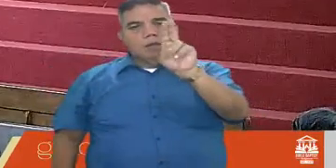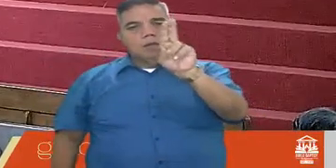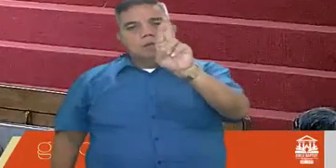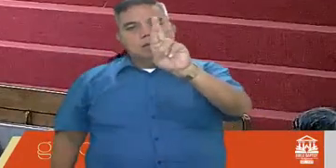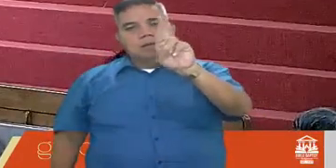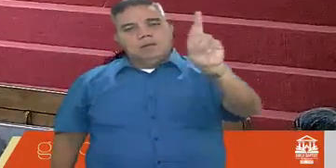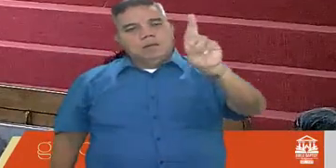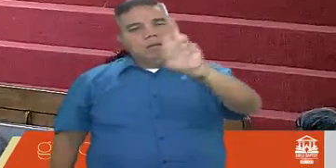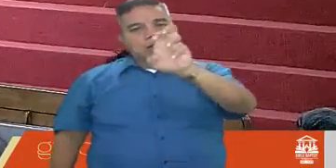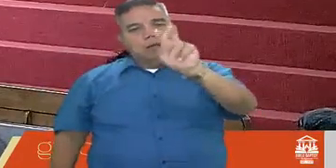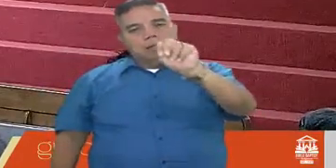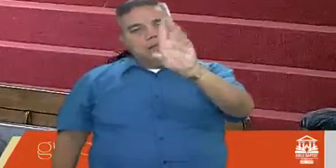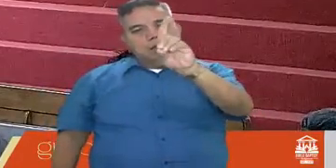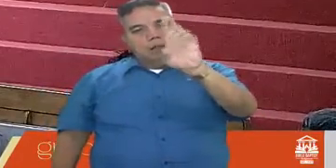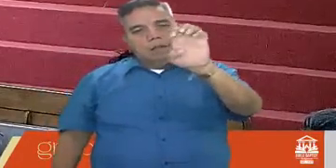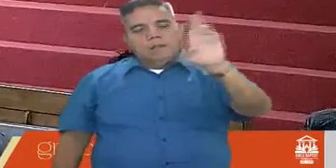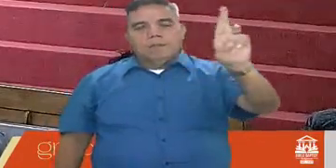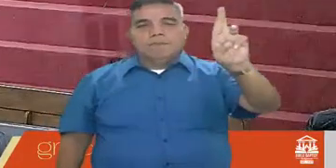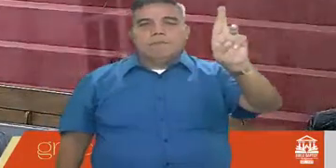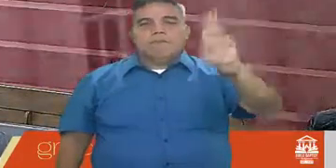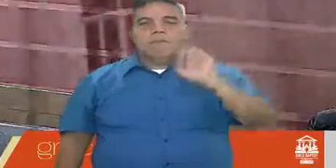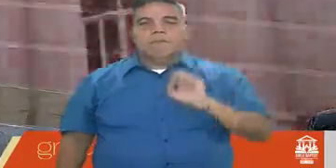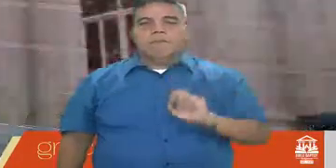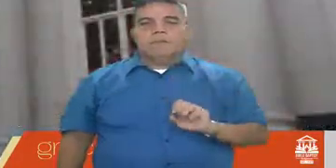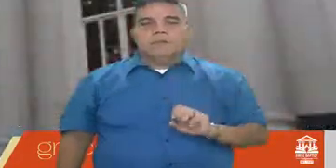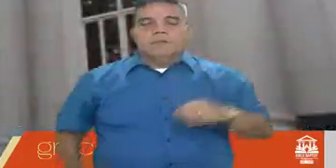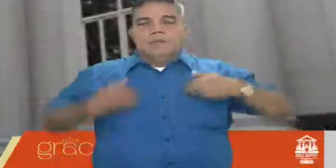Huh? Surrender.